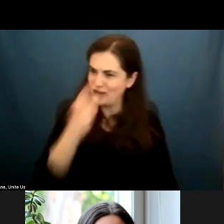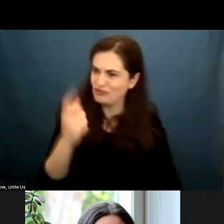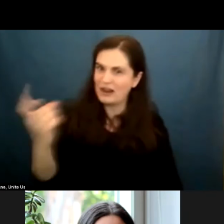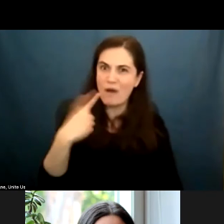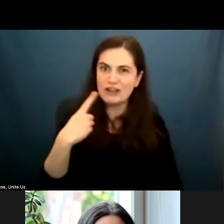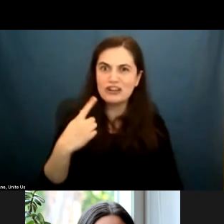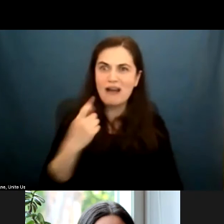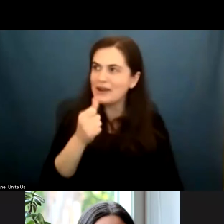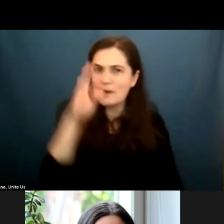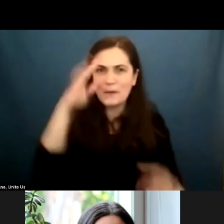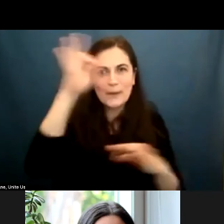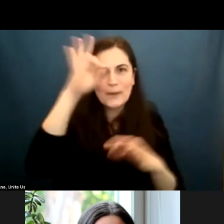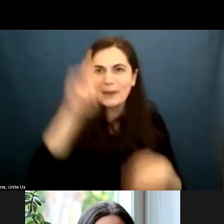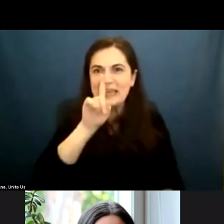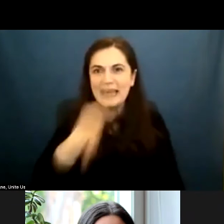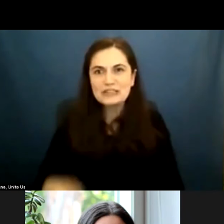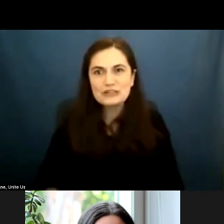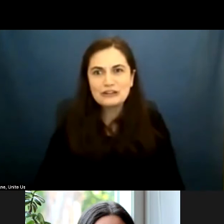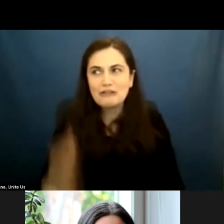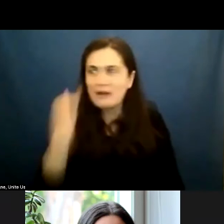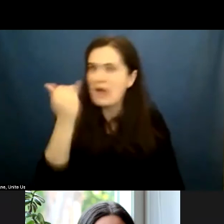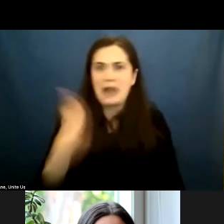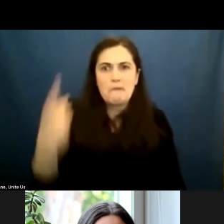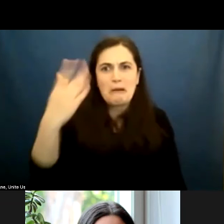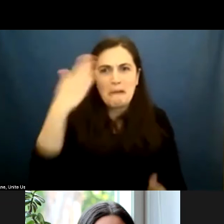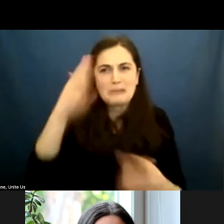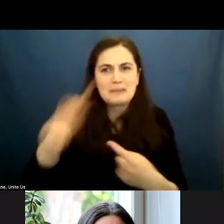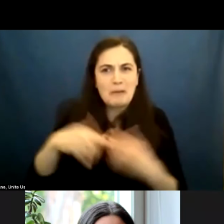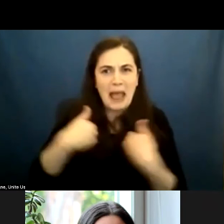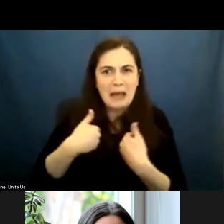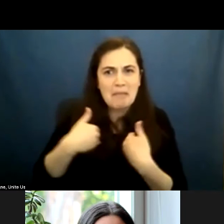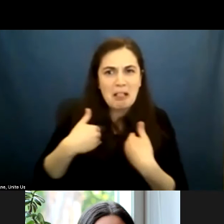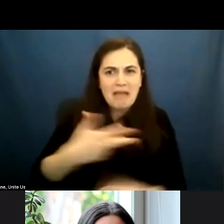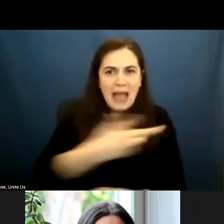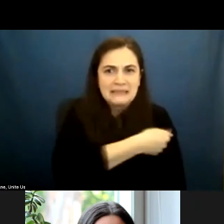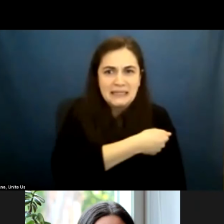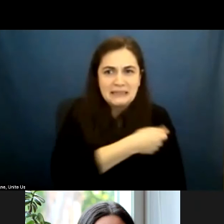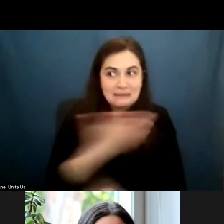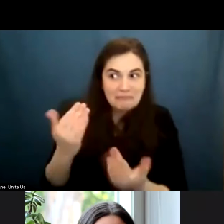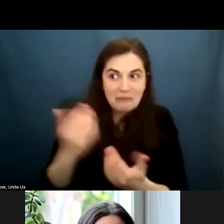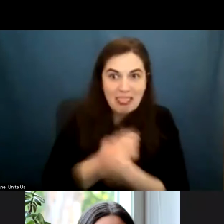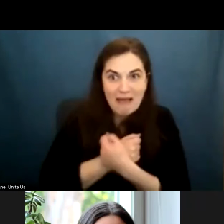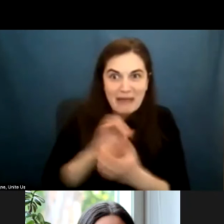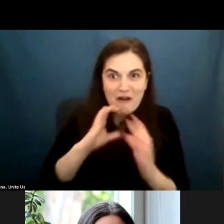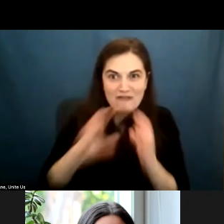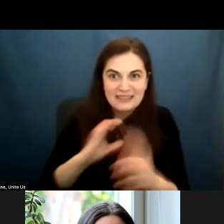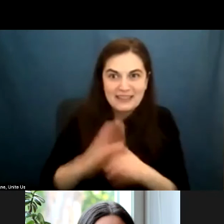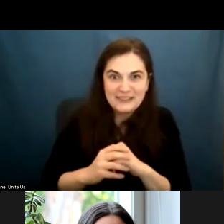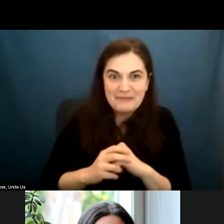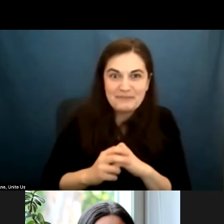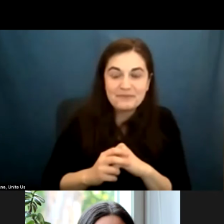don't know the answer to. So if anybody else knows the answer to that, I would love to have that conversation. One of the things that